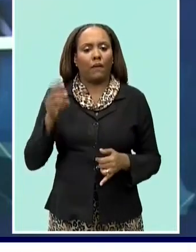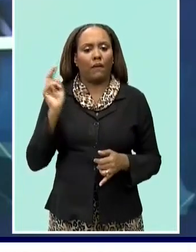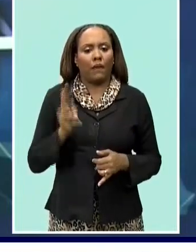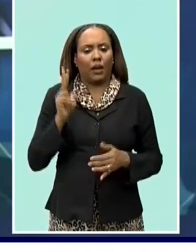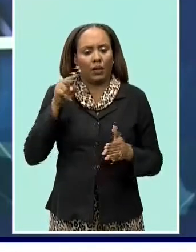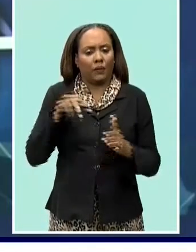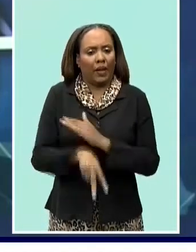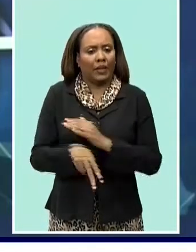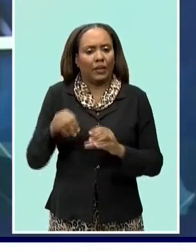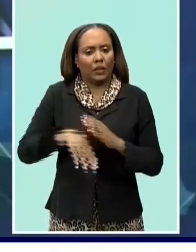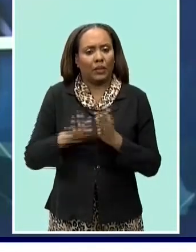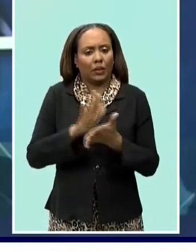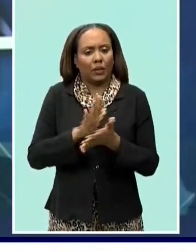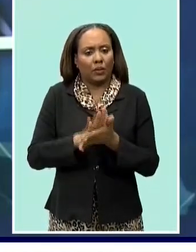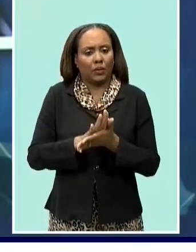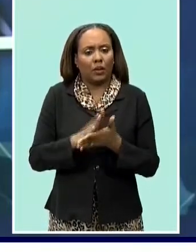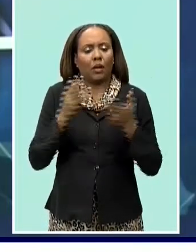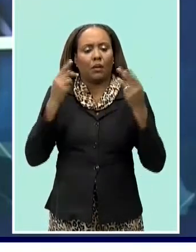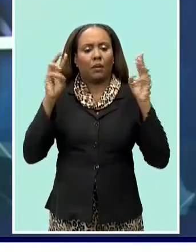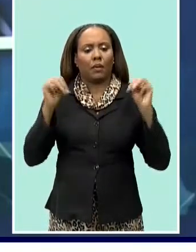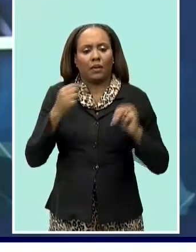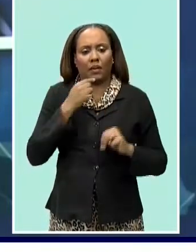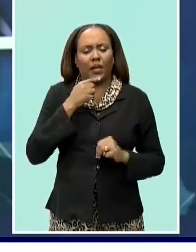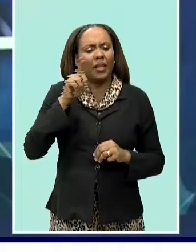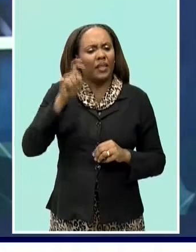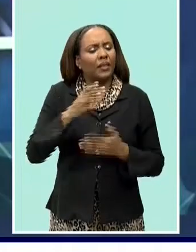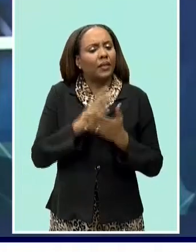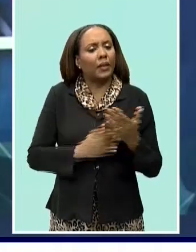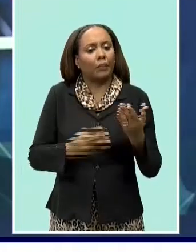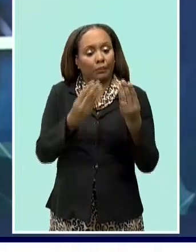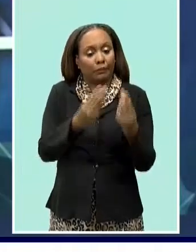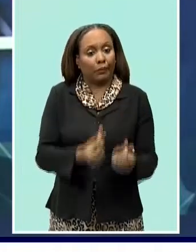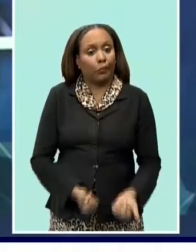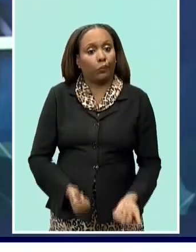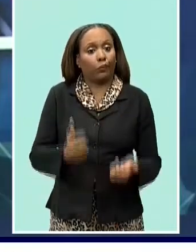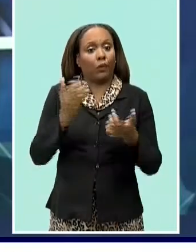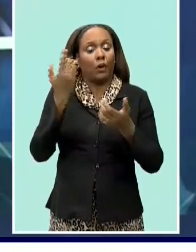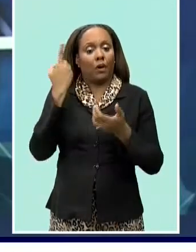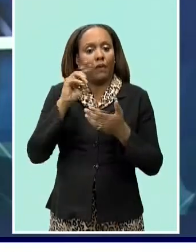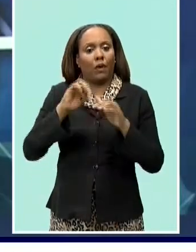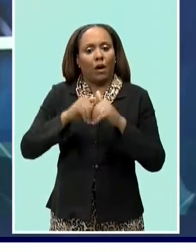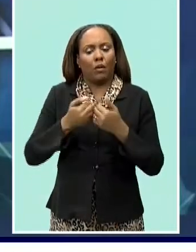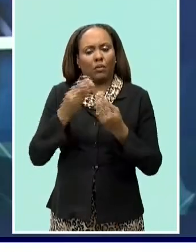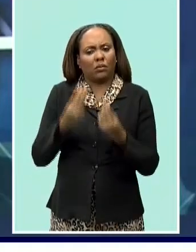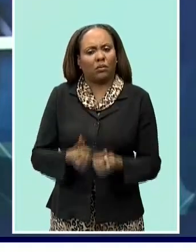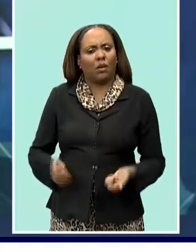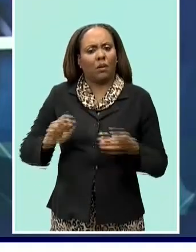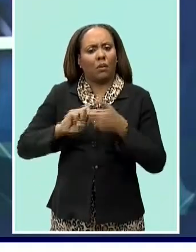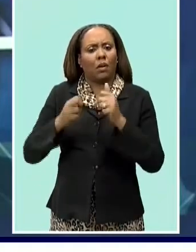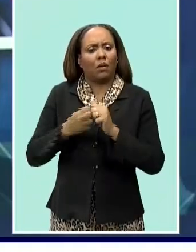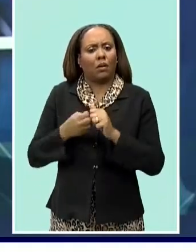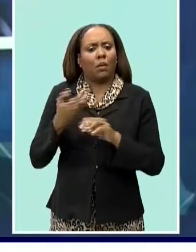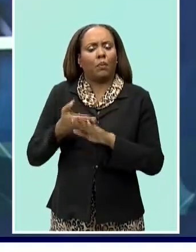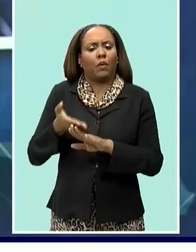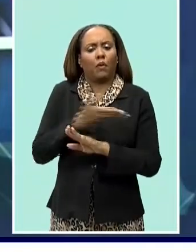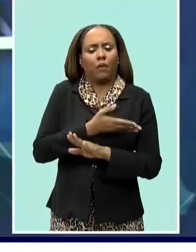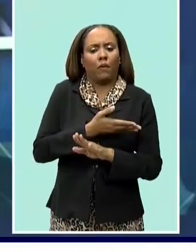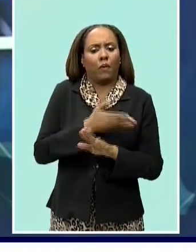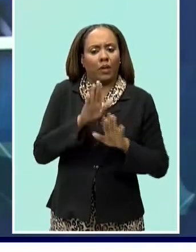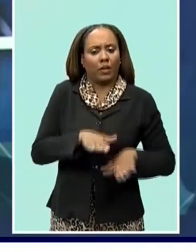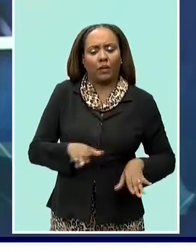Minister Motley also believes alternative dispute resolution and community intervention should be considered before the formal court